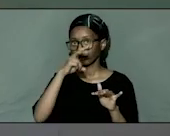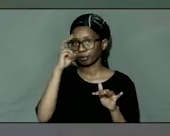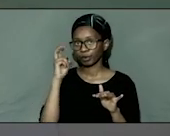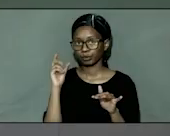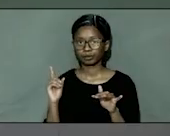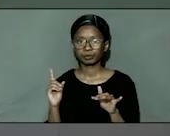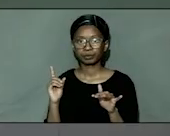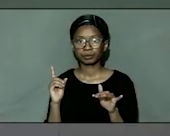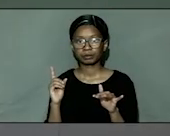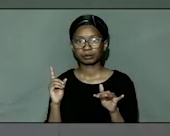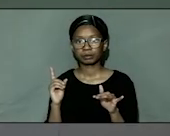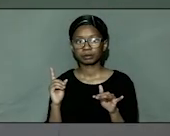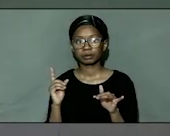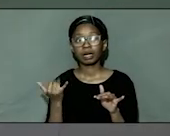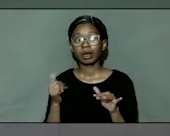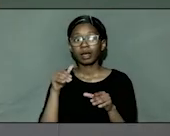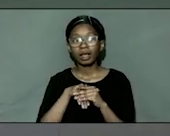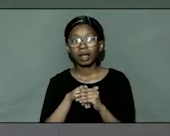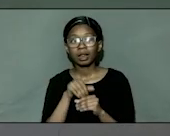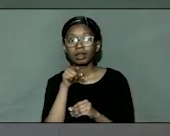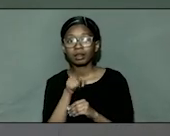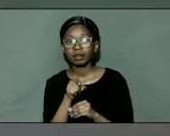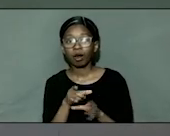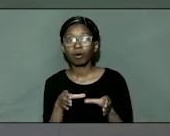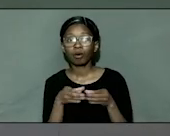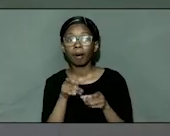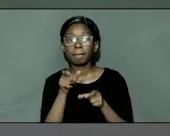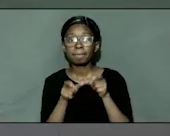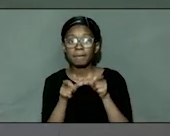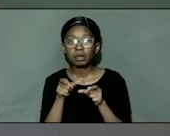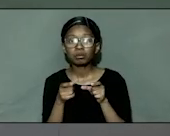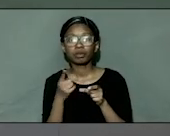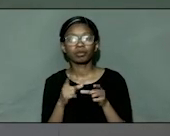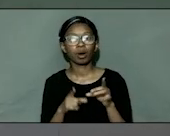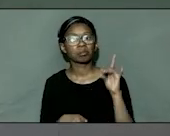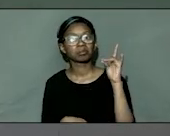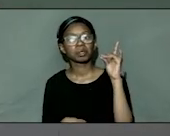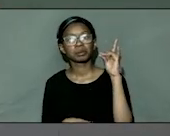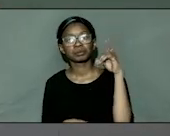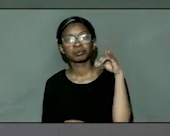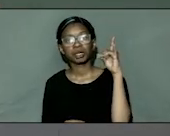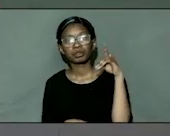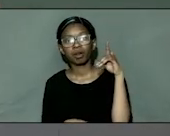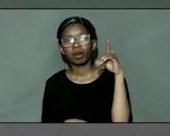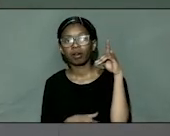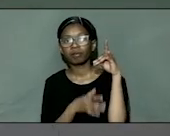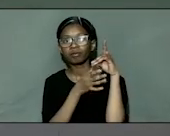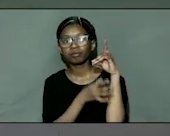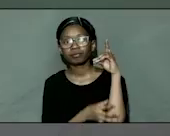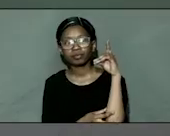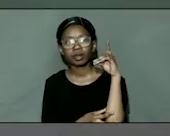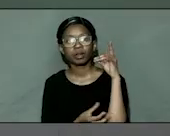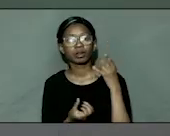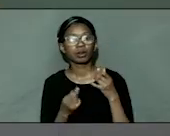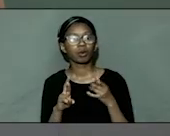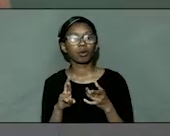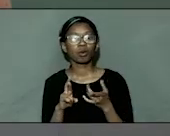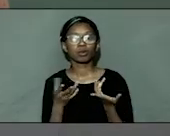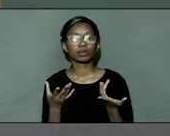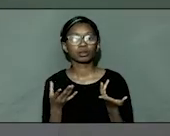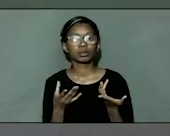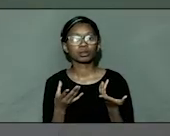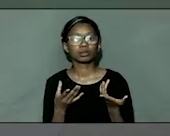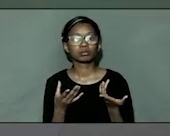And within that population of giraffes, or the population of stoneflies, or the population of snakes, or